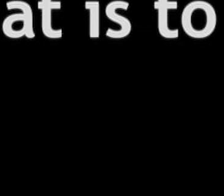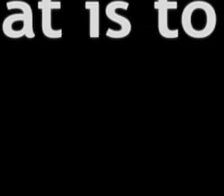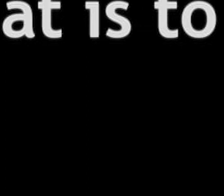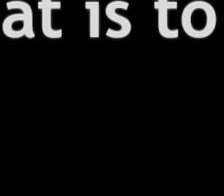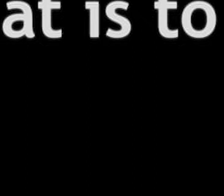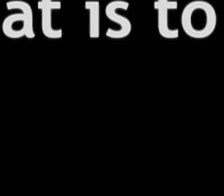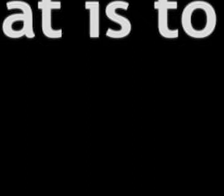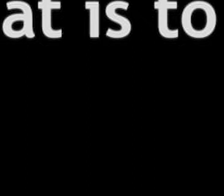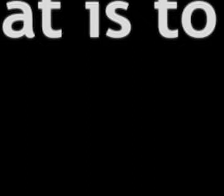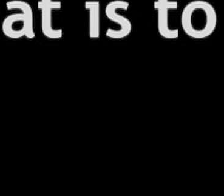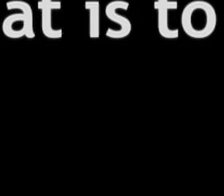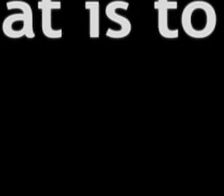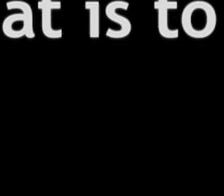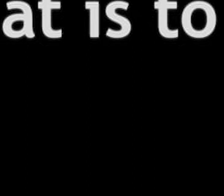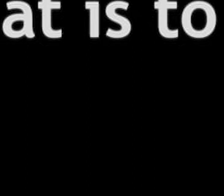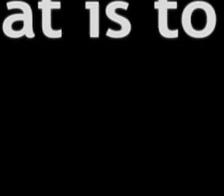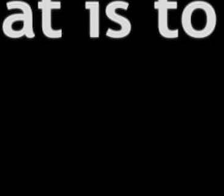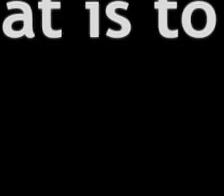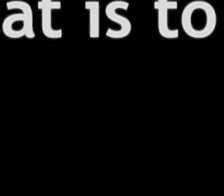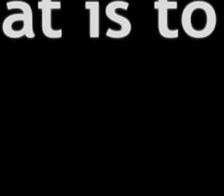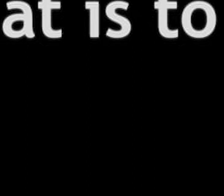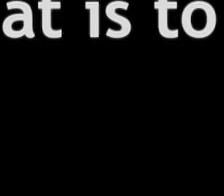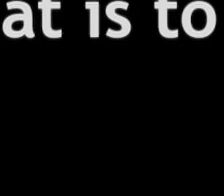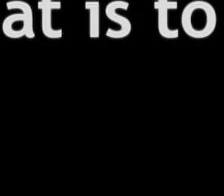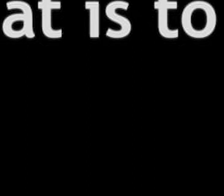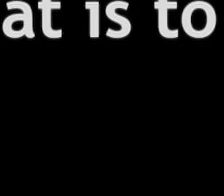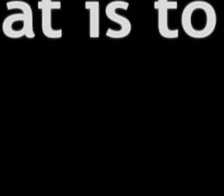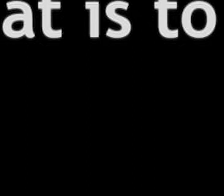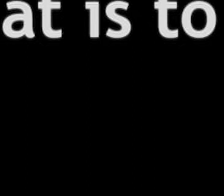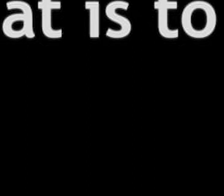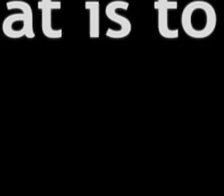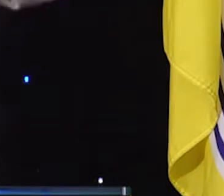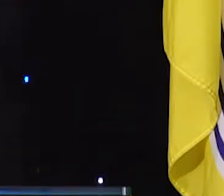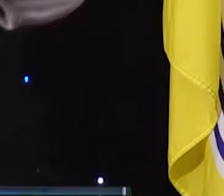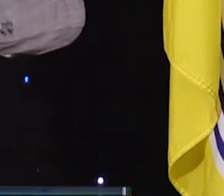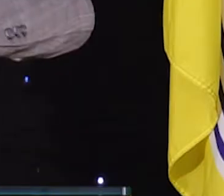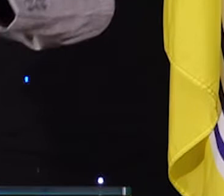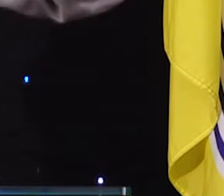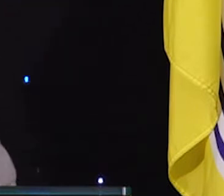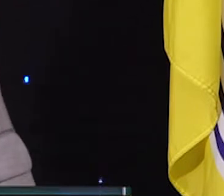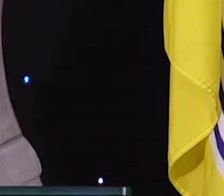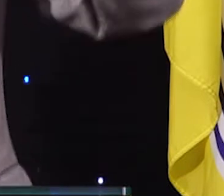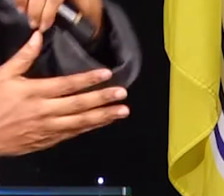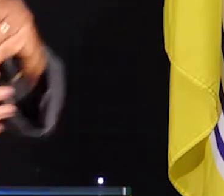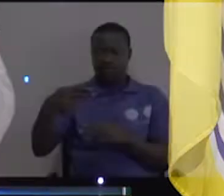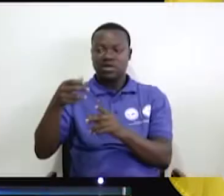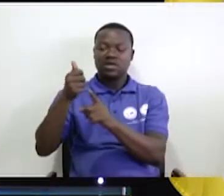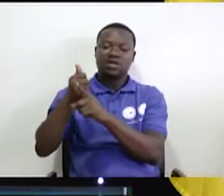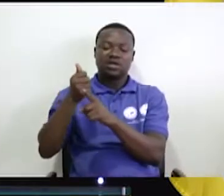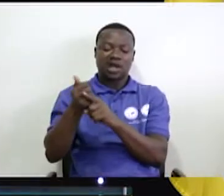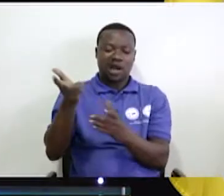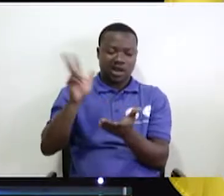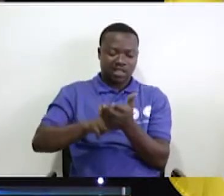graha guaranteeing what is to come. Ah, so the ebe banu ano. Ephesians says that guaranteeing the